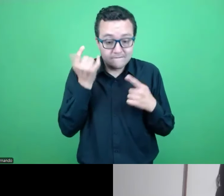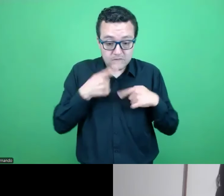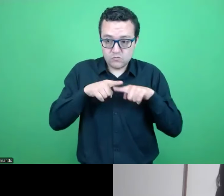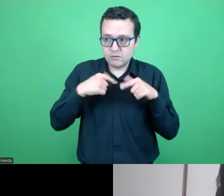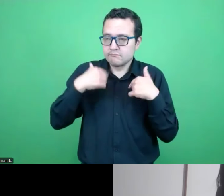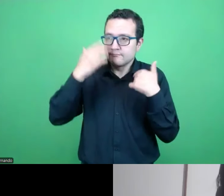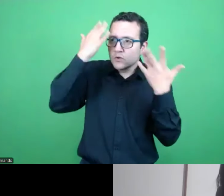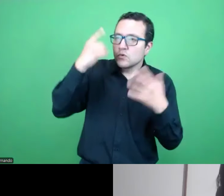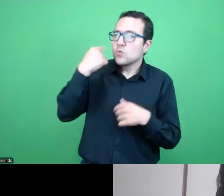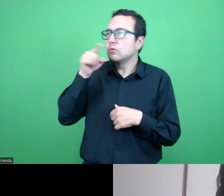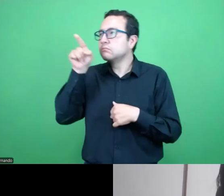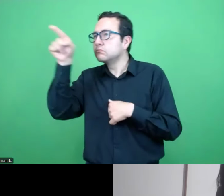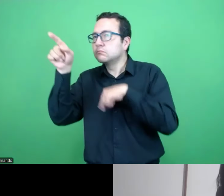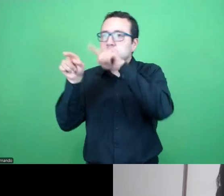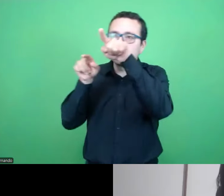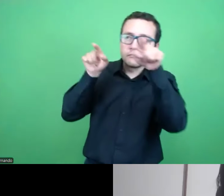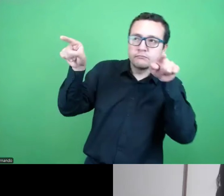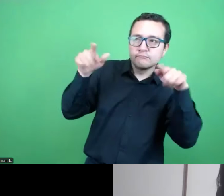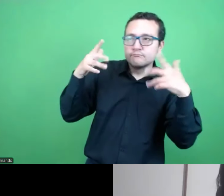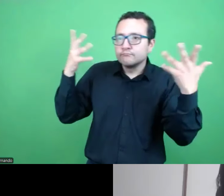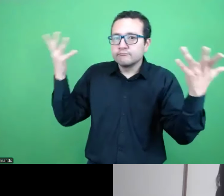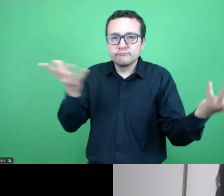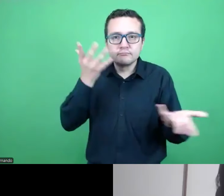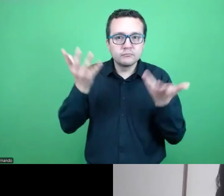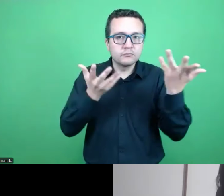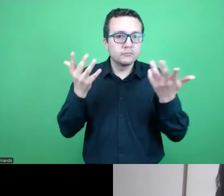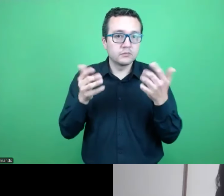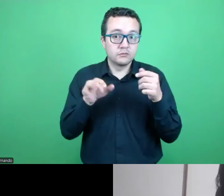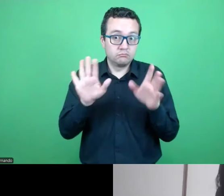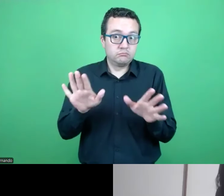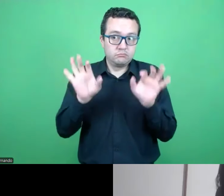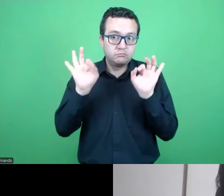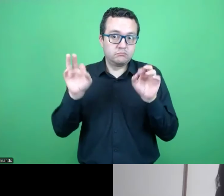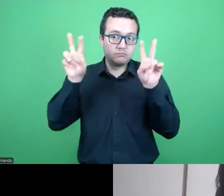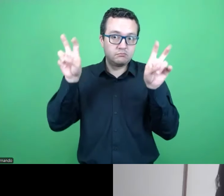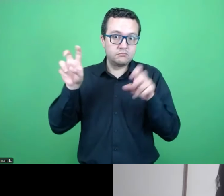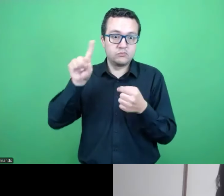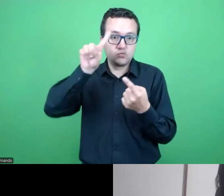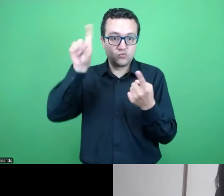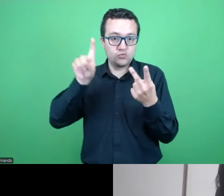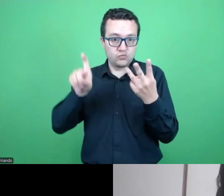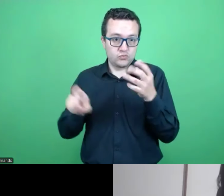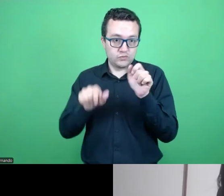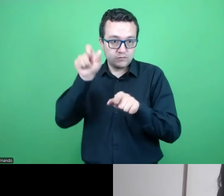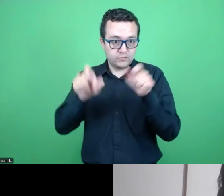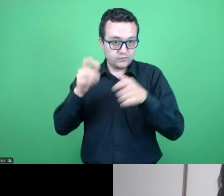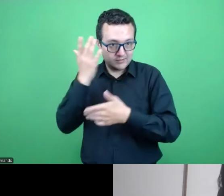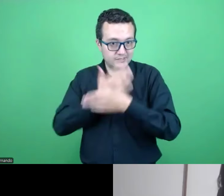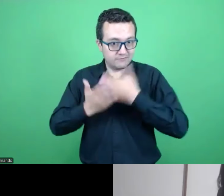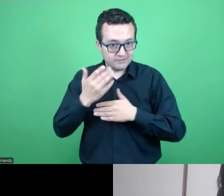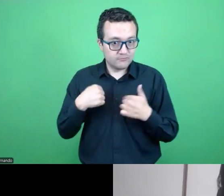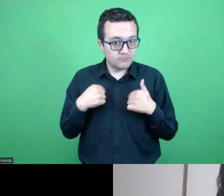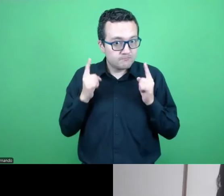can also ask your questions in the chat or reply in the chat. You have the questions, sorry, in the chat, and you can reply to it.